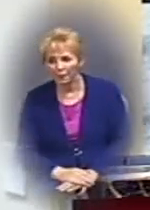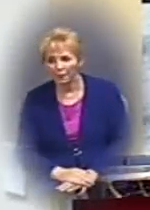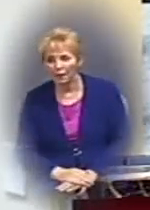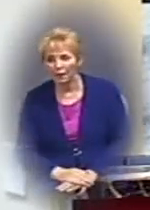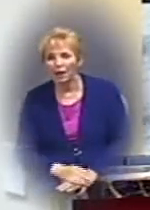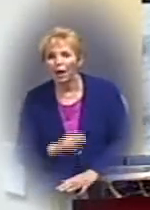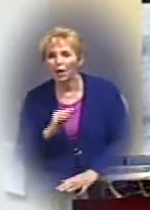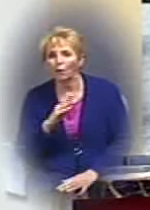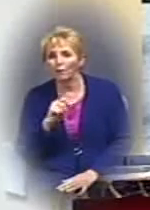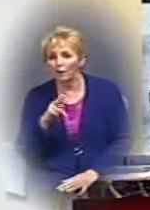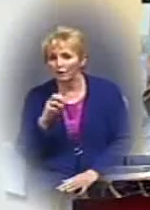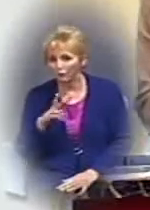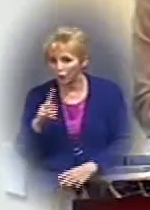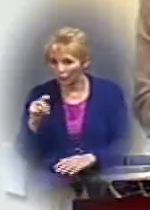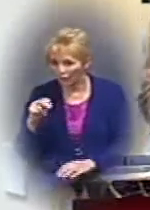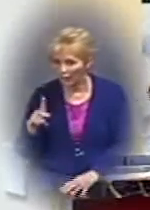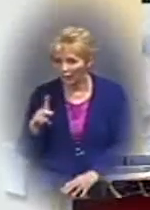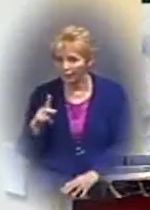Mountain View tank.